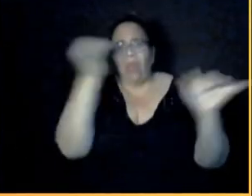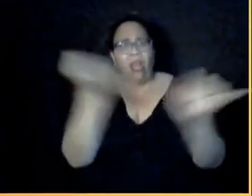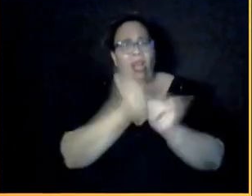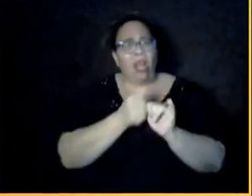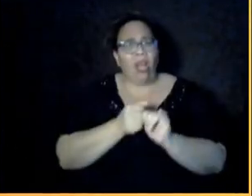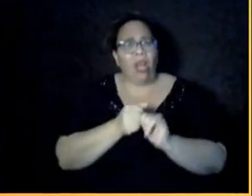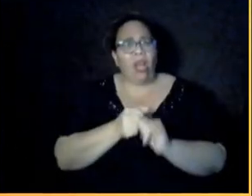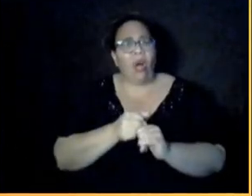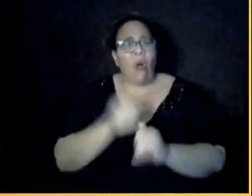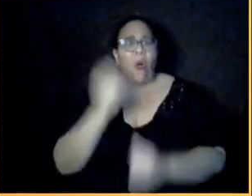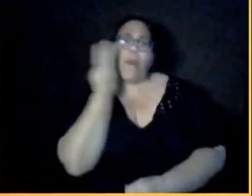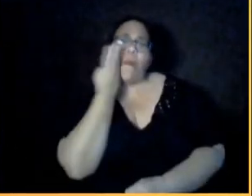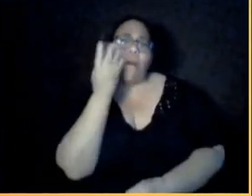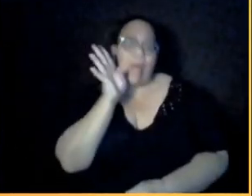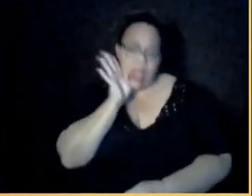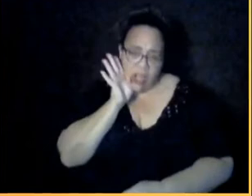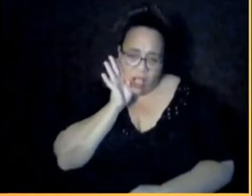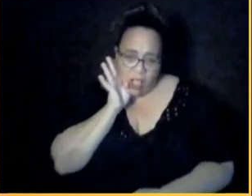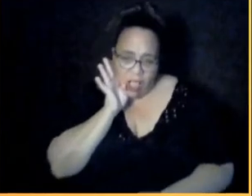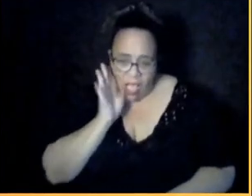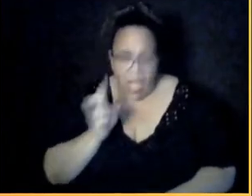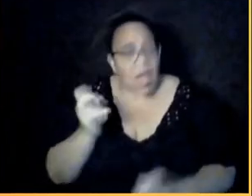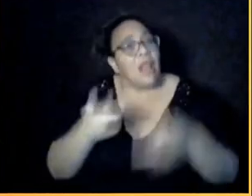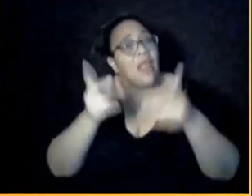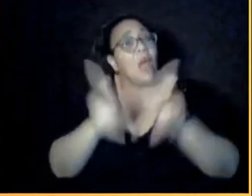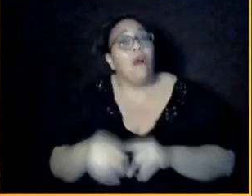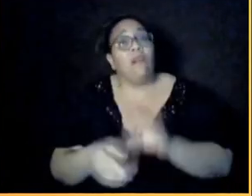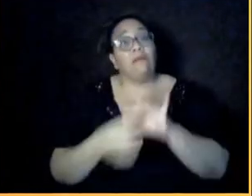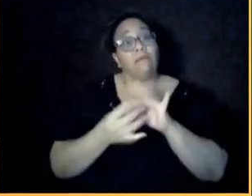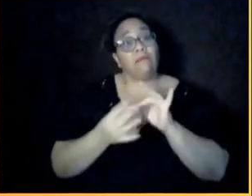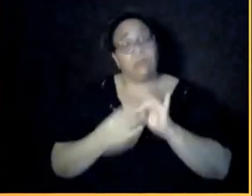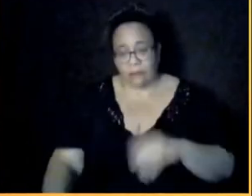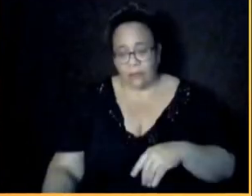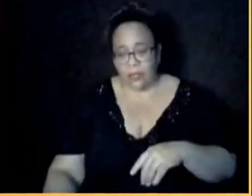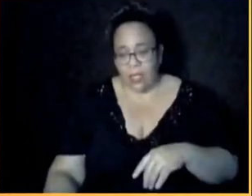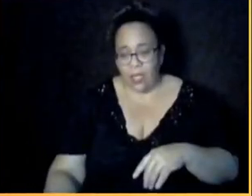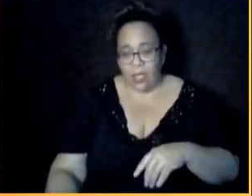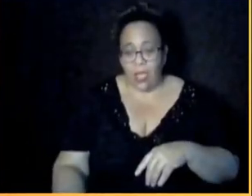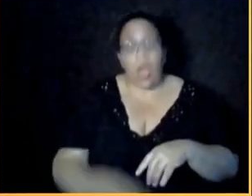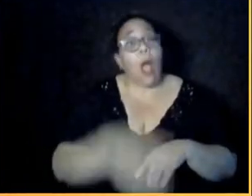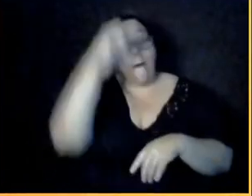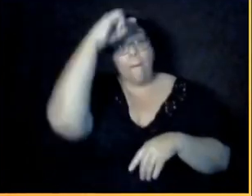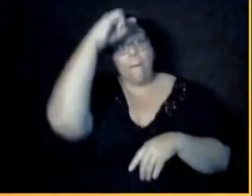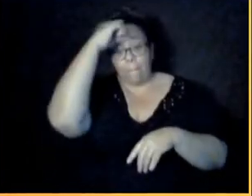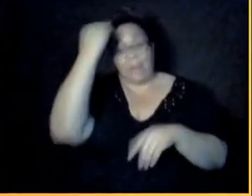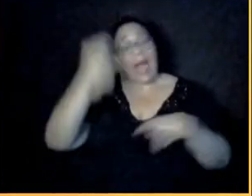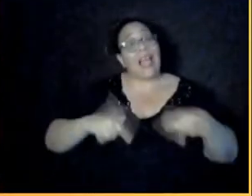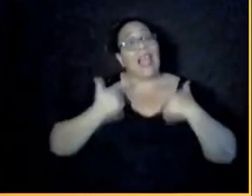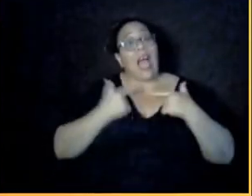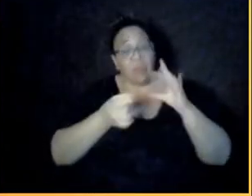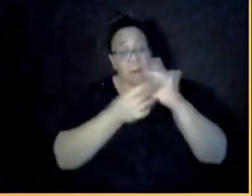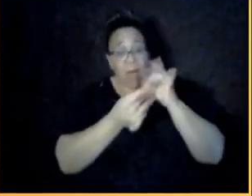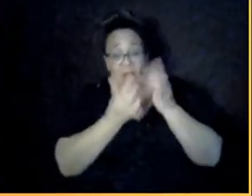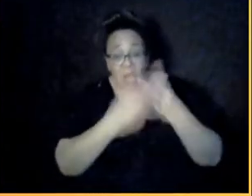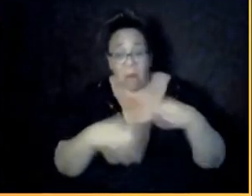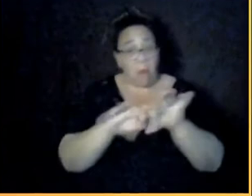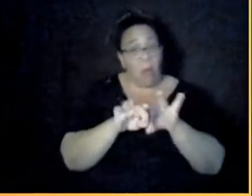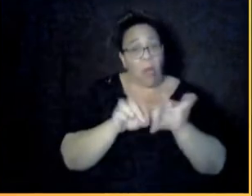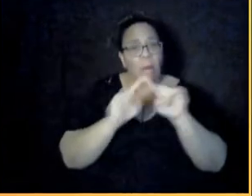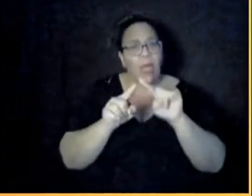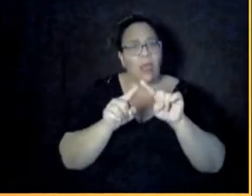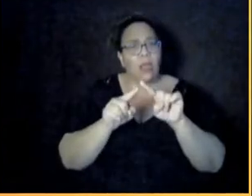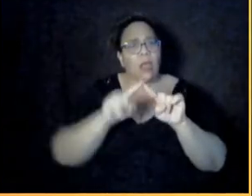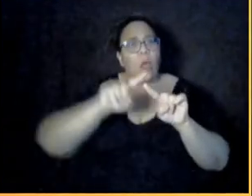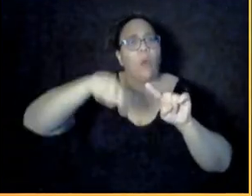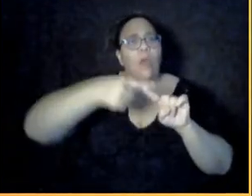because they'll go out there and they'll scream Black Lives Matters, right? Black Lives Matter, Black Lives Matter. But what about